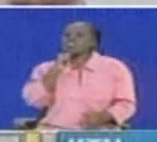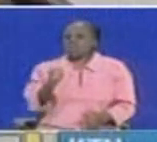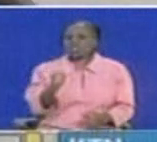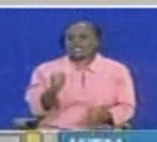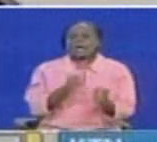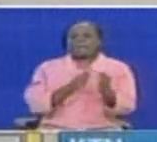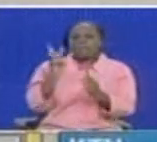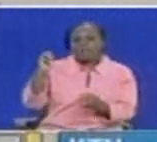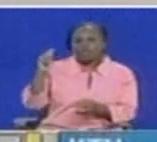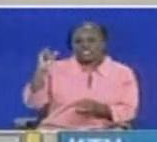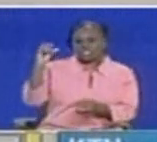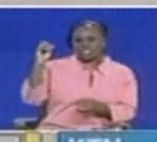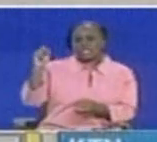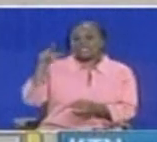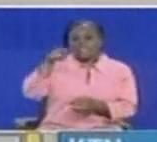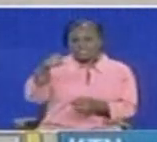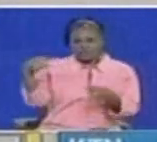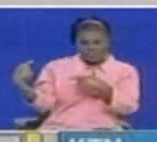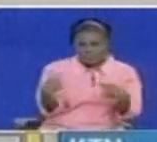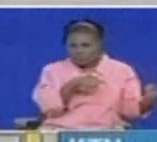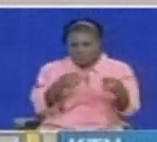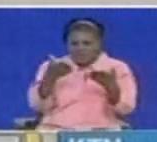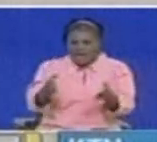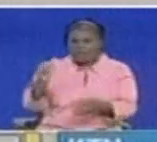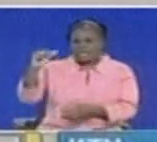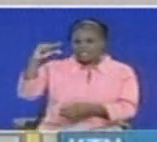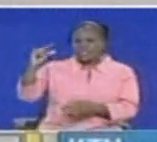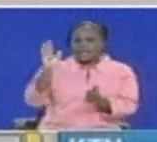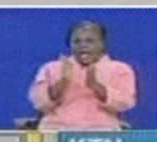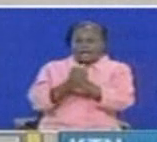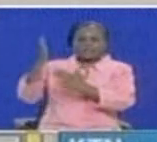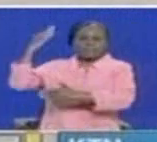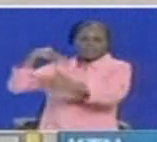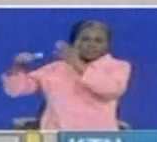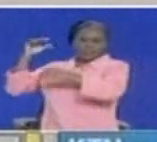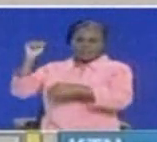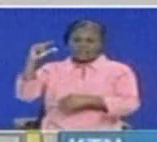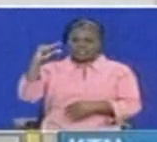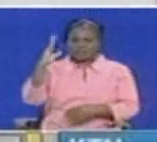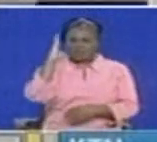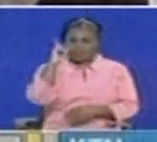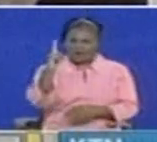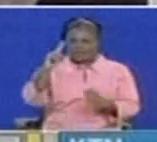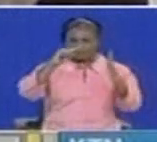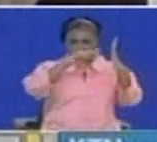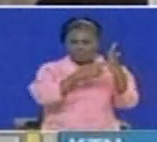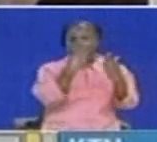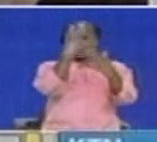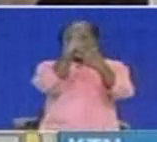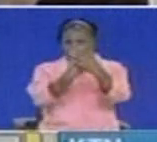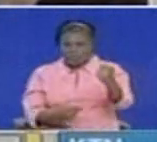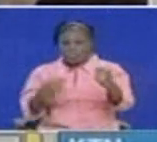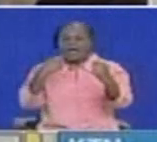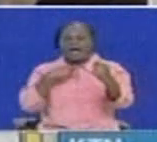mortician." This back and forth between the current and former attorney general stems from one fact. They both held the